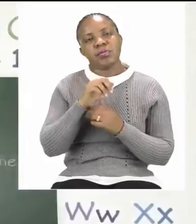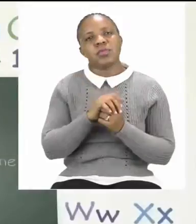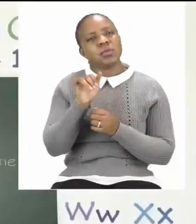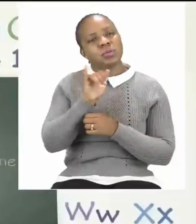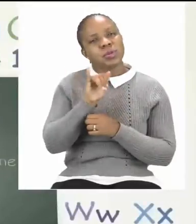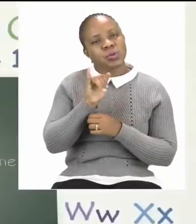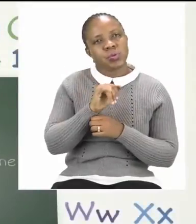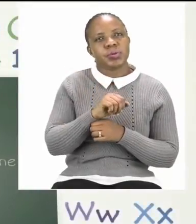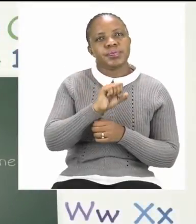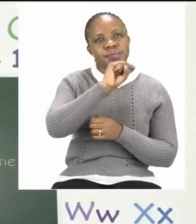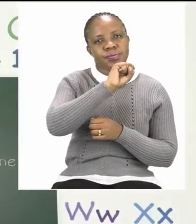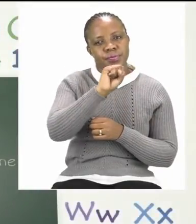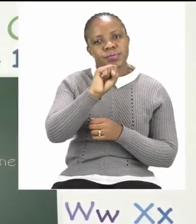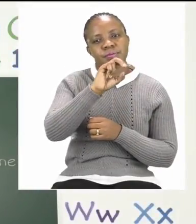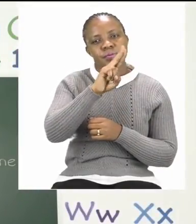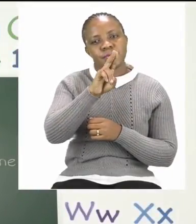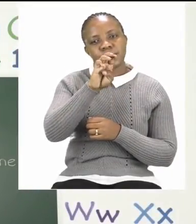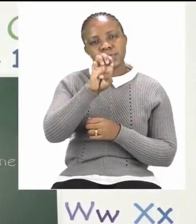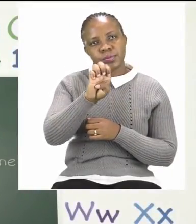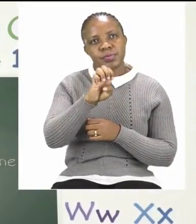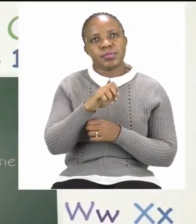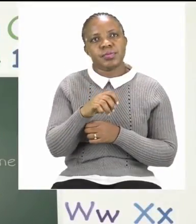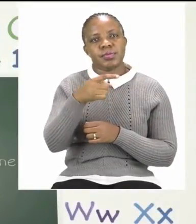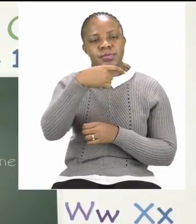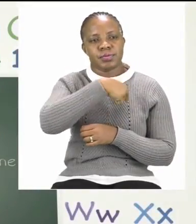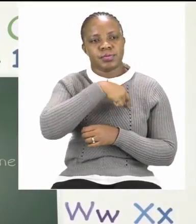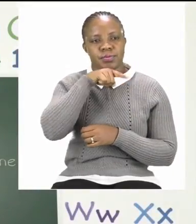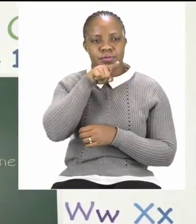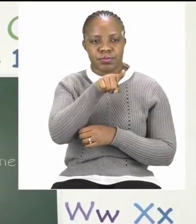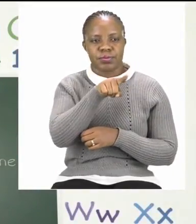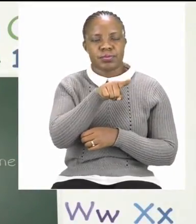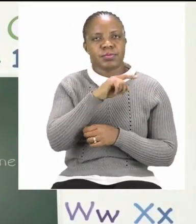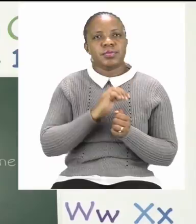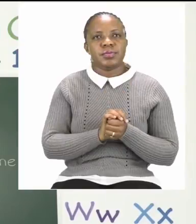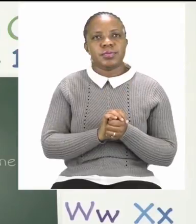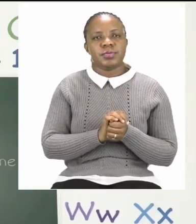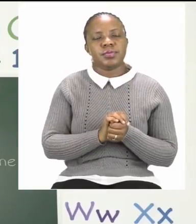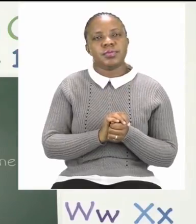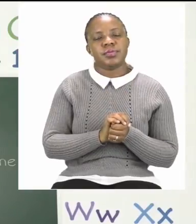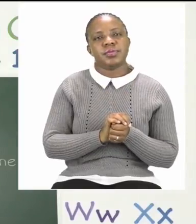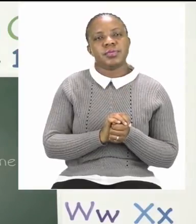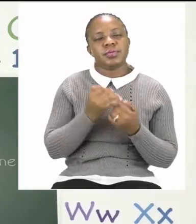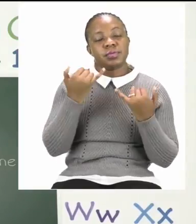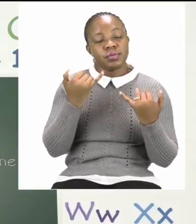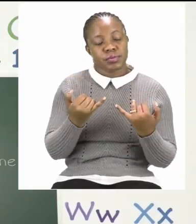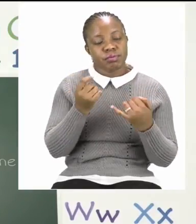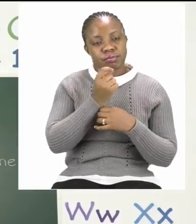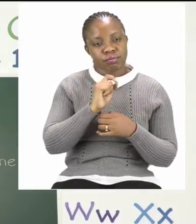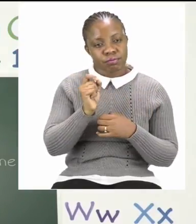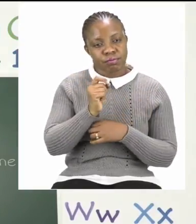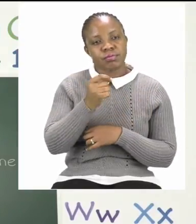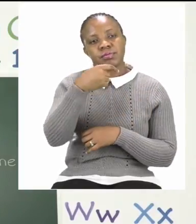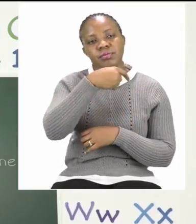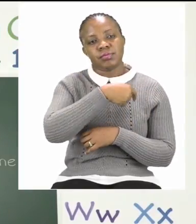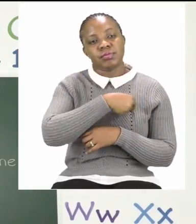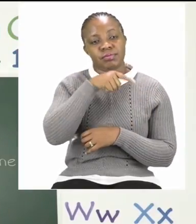the rewrite. Now we have, she gave us